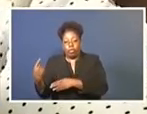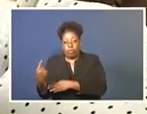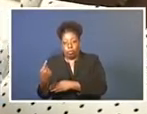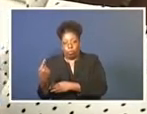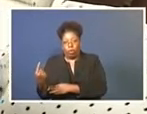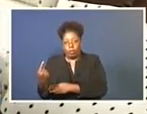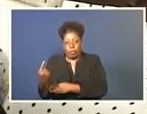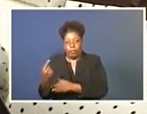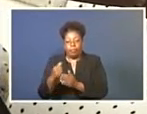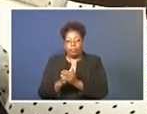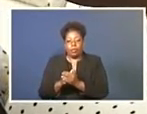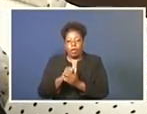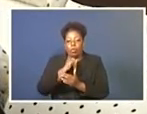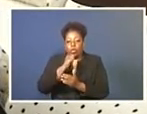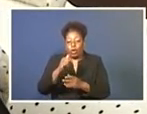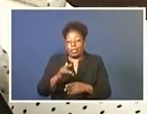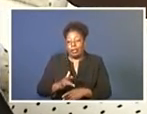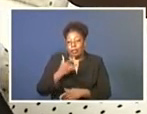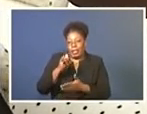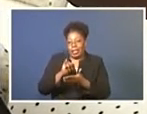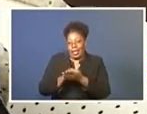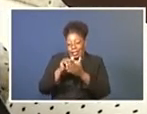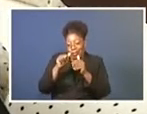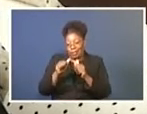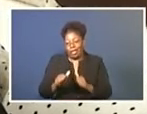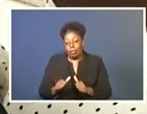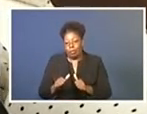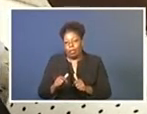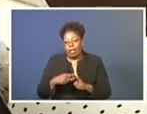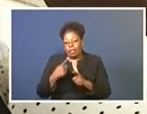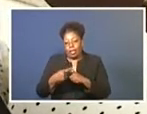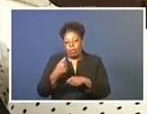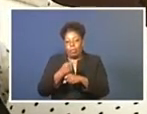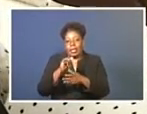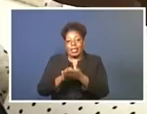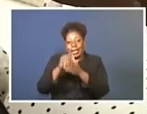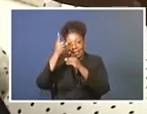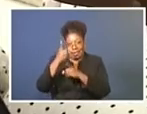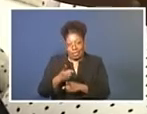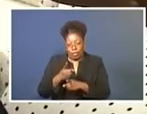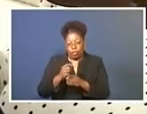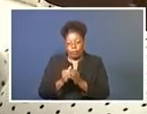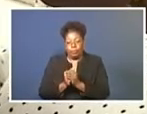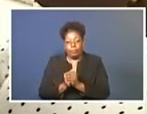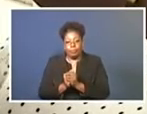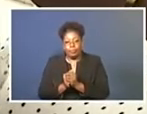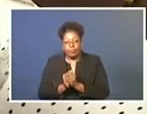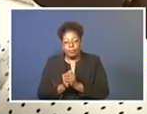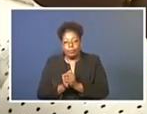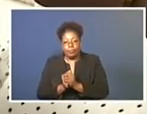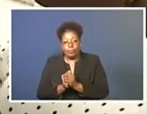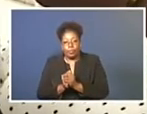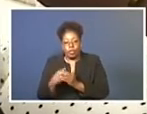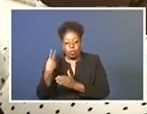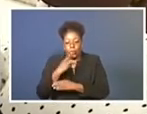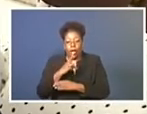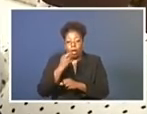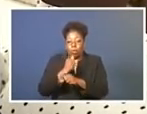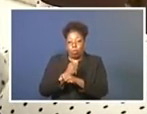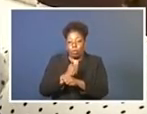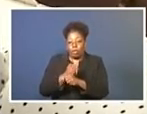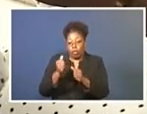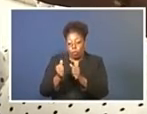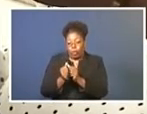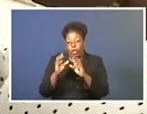quarantined. And when we don't feel that's possible, we will have to make those kind of tough decisions. But with that being said, we are working very closely